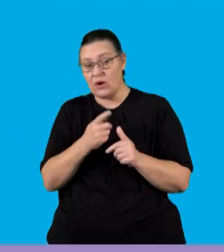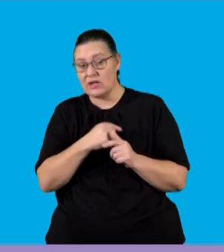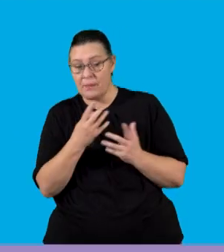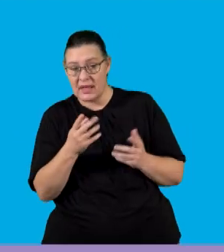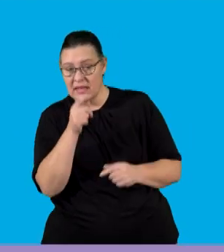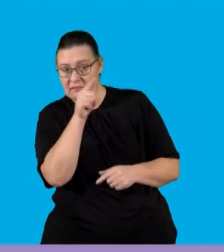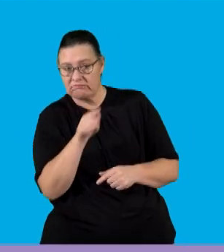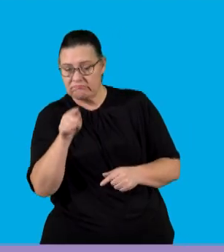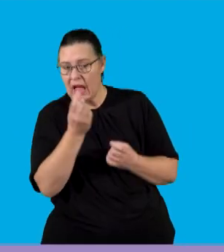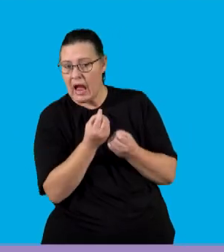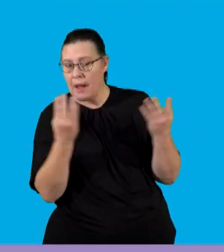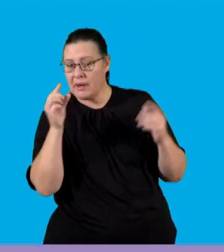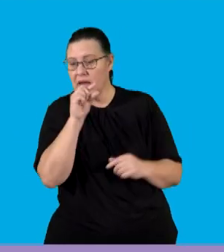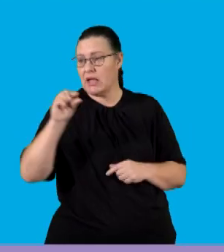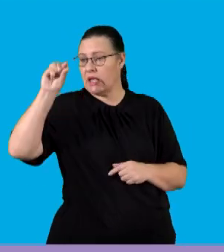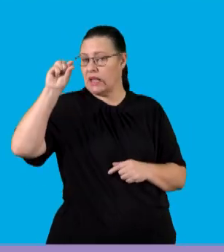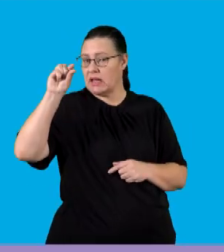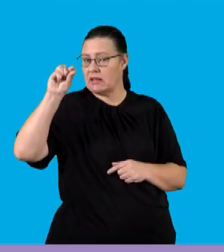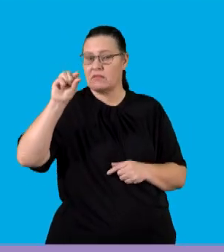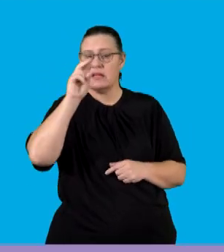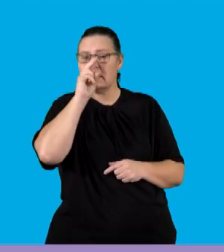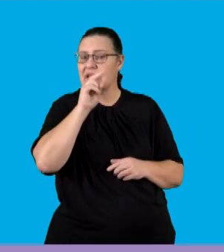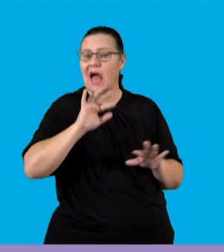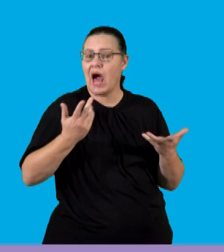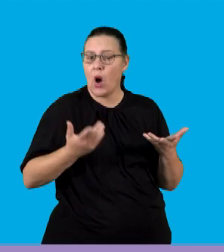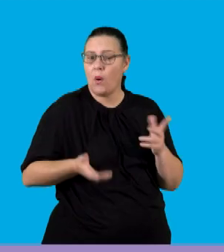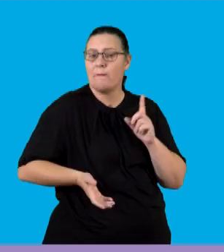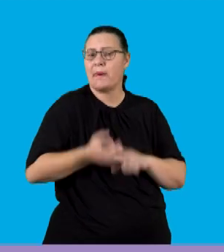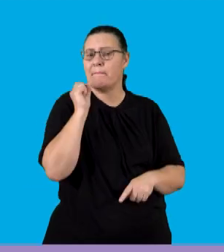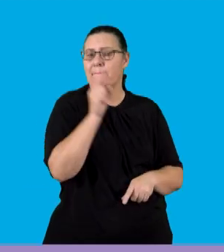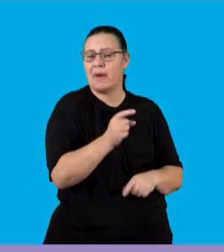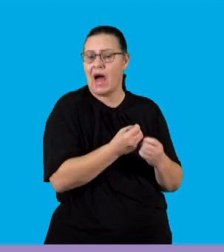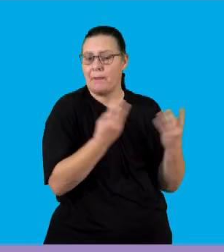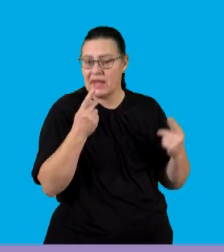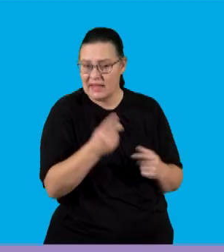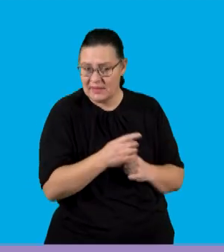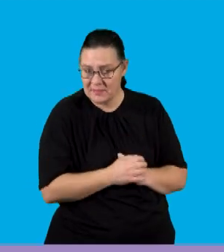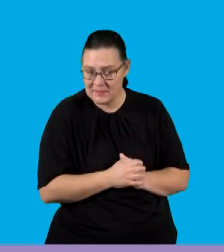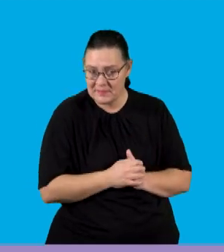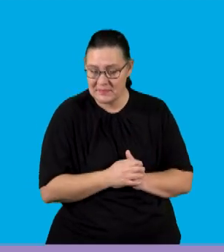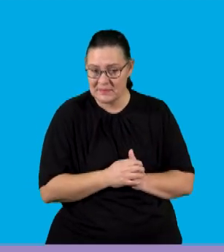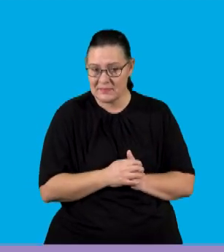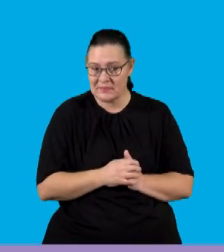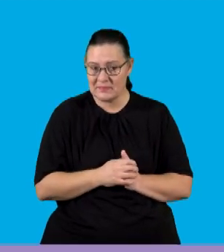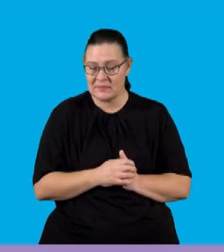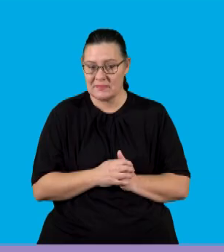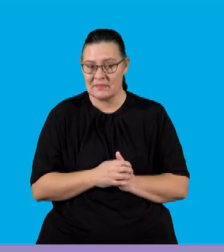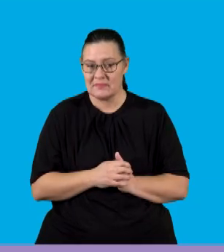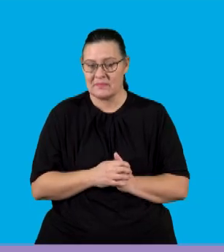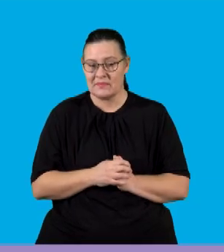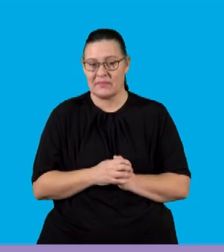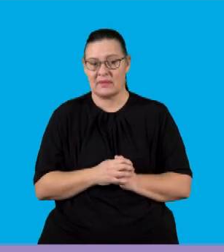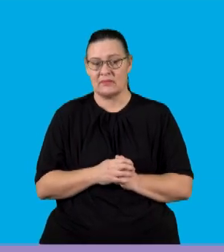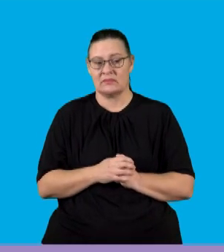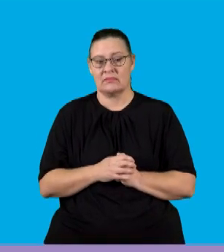a certain exponent. But let's see how we can figure out what that integer needs to be.